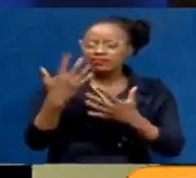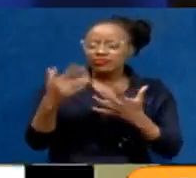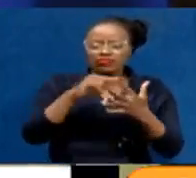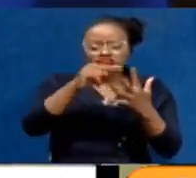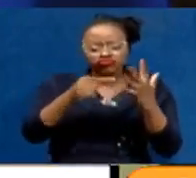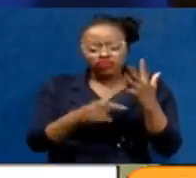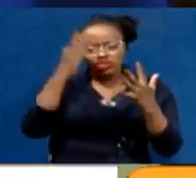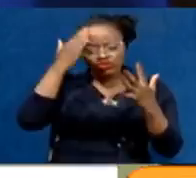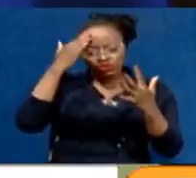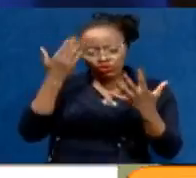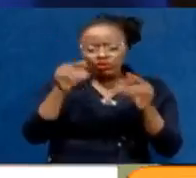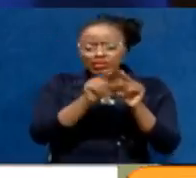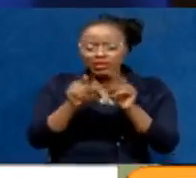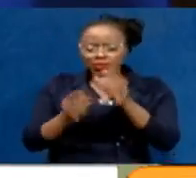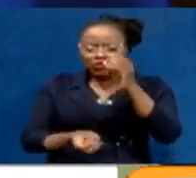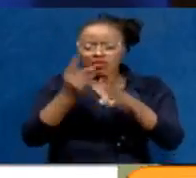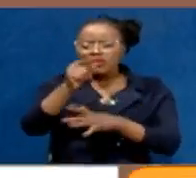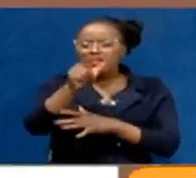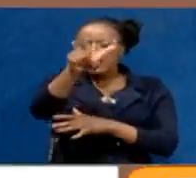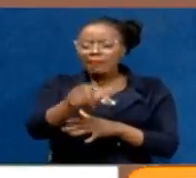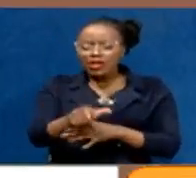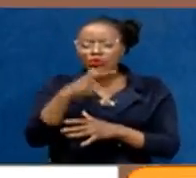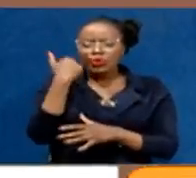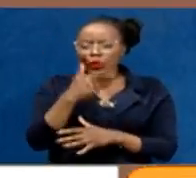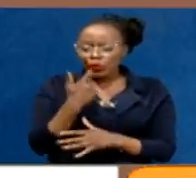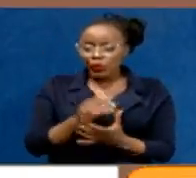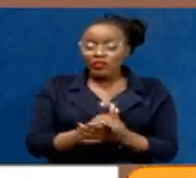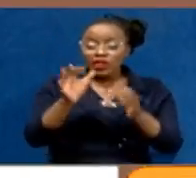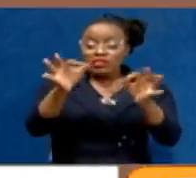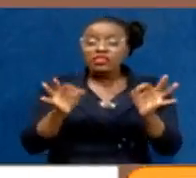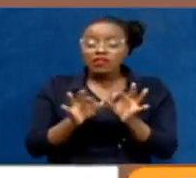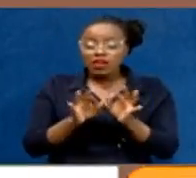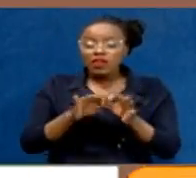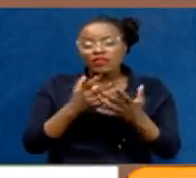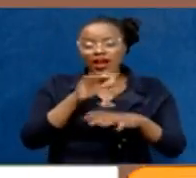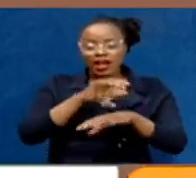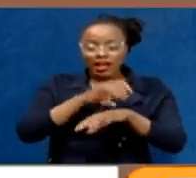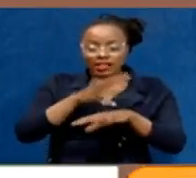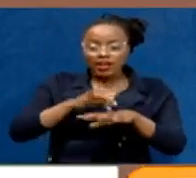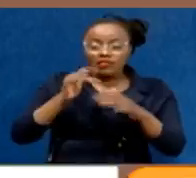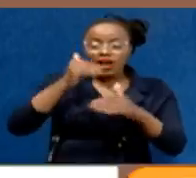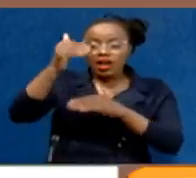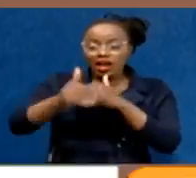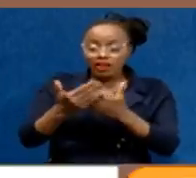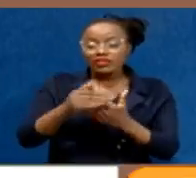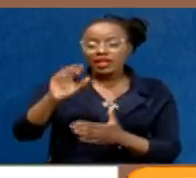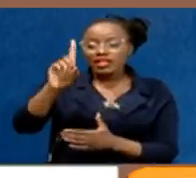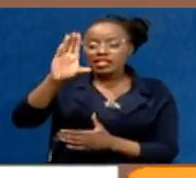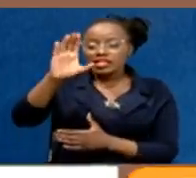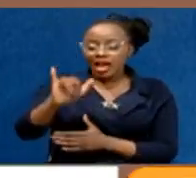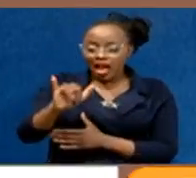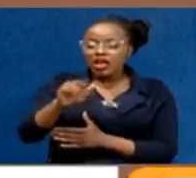to establish, with a view of establishing who this dead body was. Familia yake ikipata pigo baada ya makachero wa kitengo cha